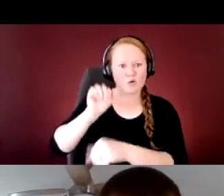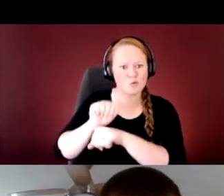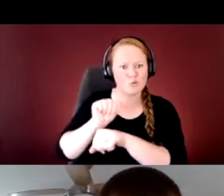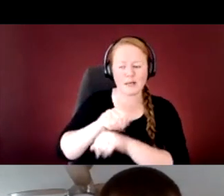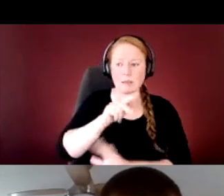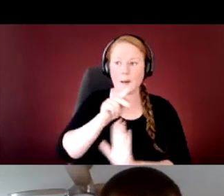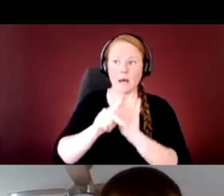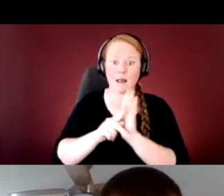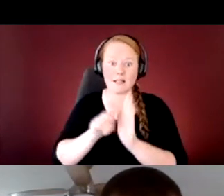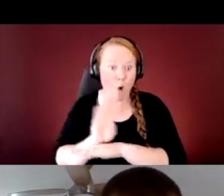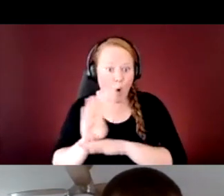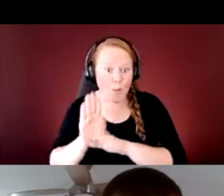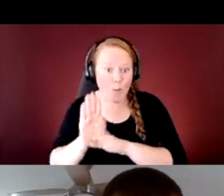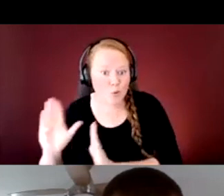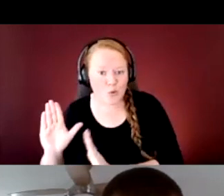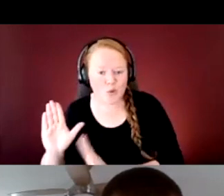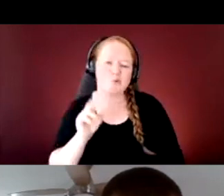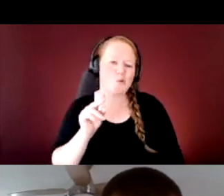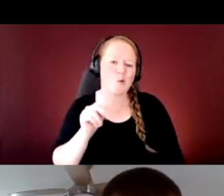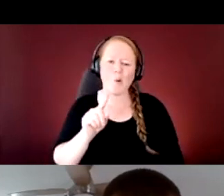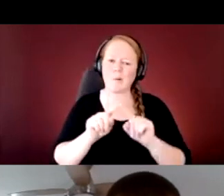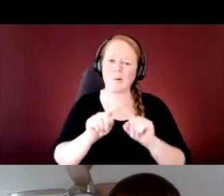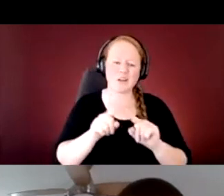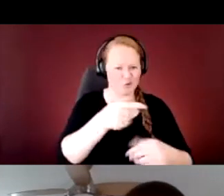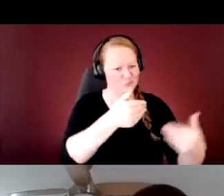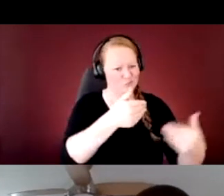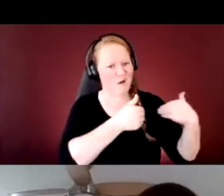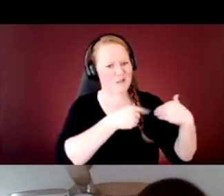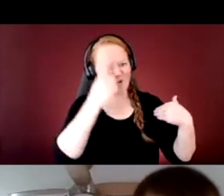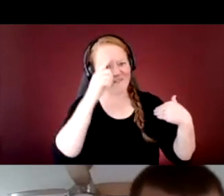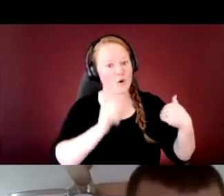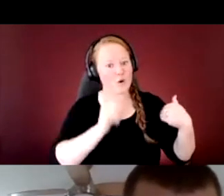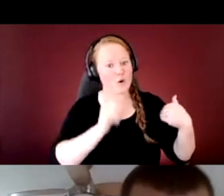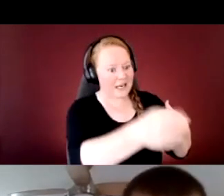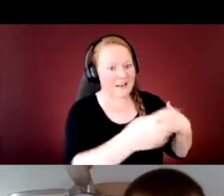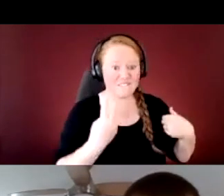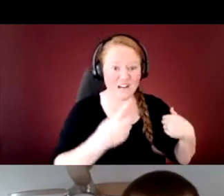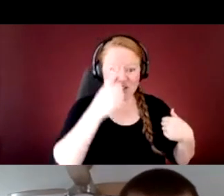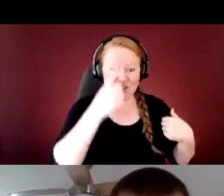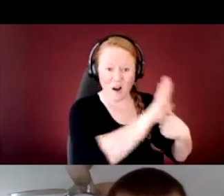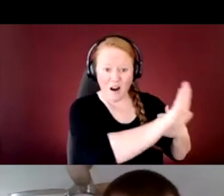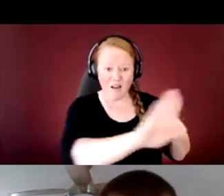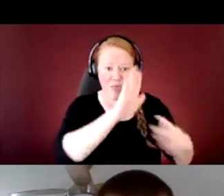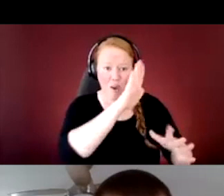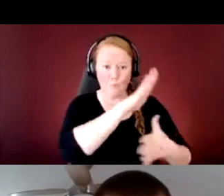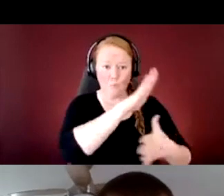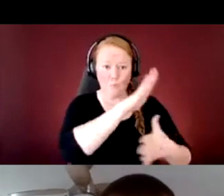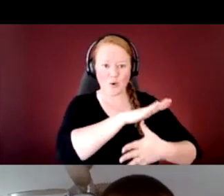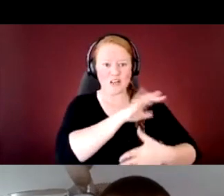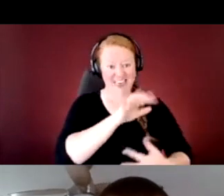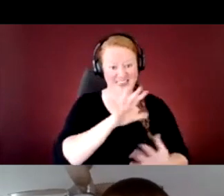entrepreneurs, but as facilitators responsible for giving voice to the people's priorities. In that spirit, you've